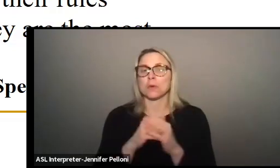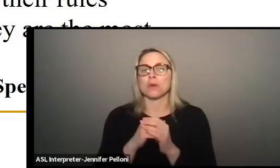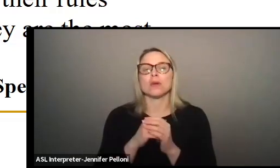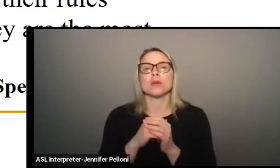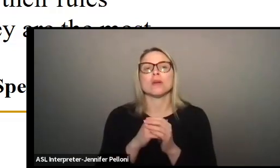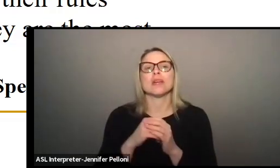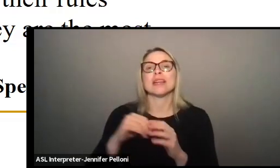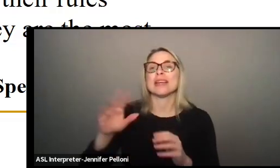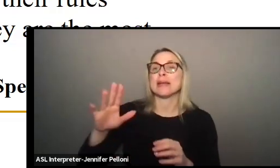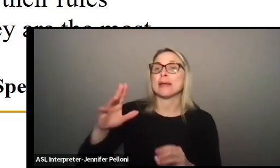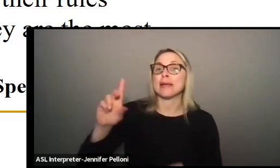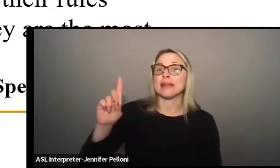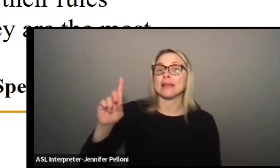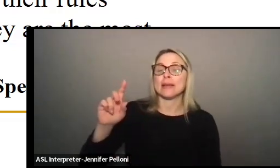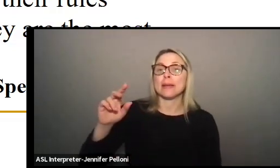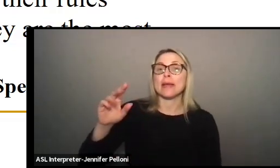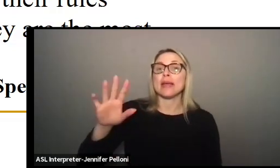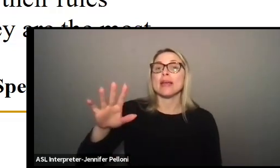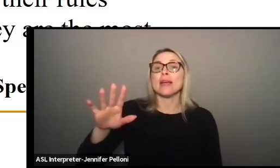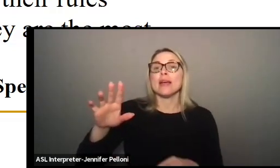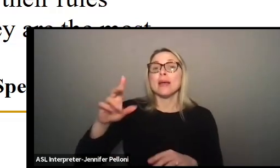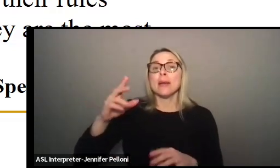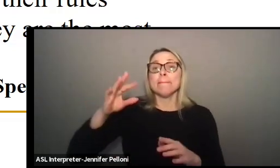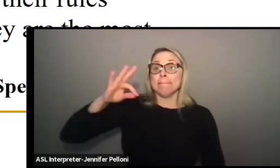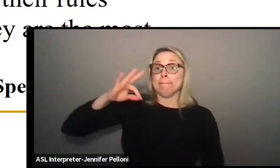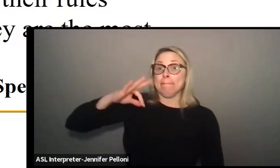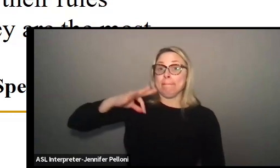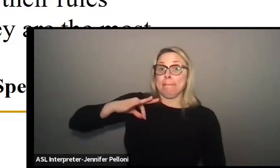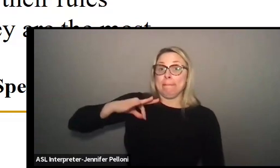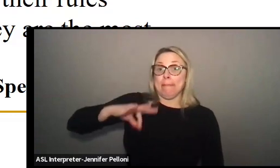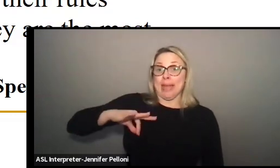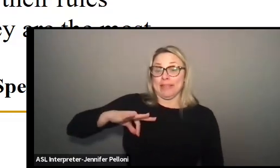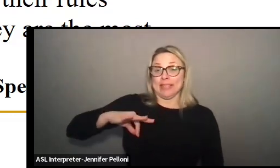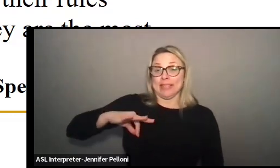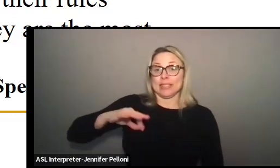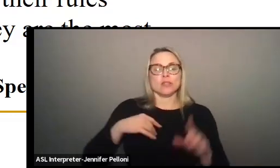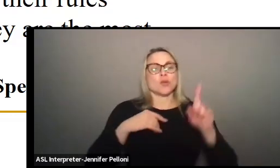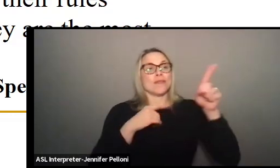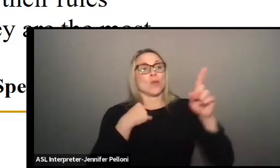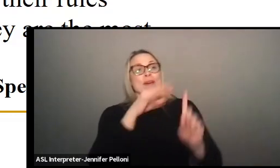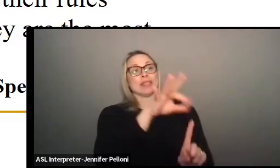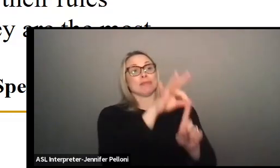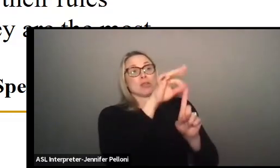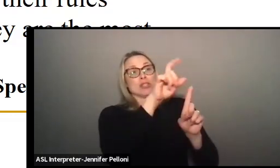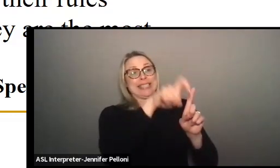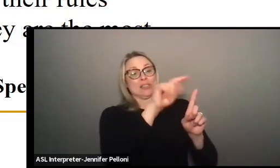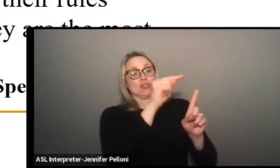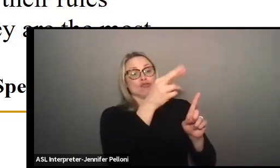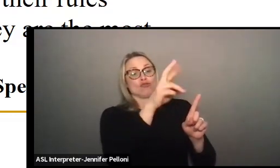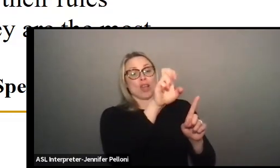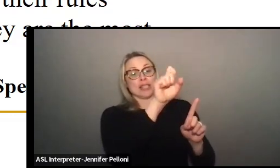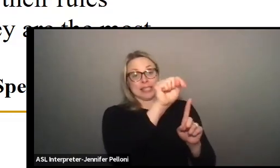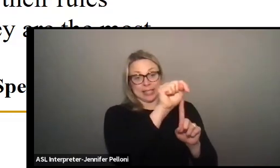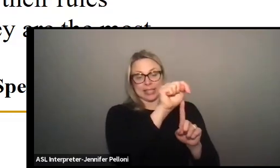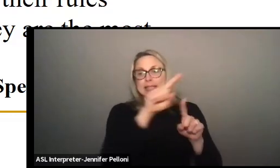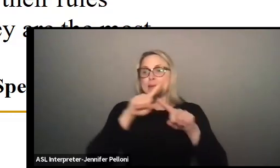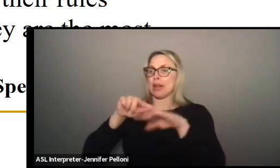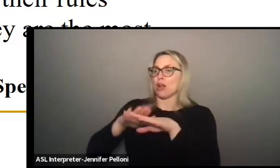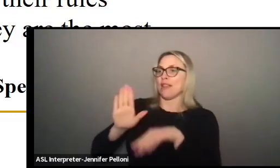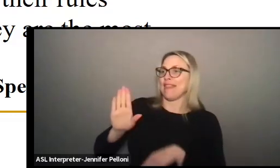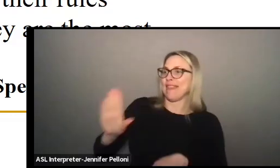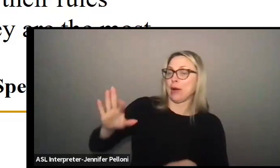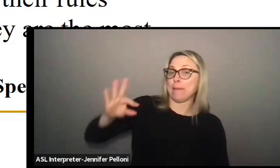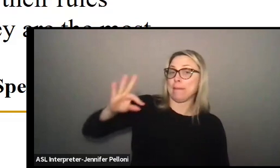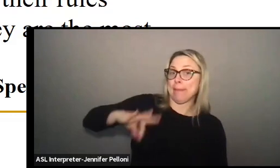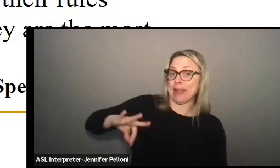dictate how disbursements are made from a special needs trust, which is why it is important for, you know,